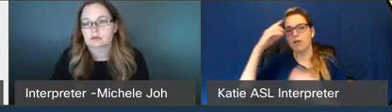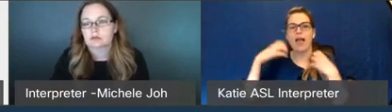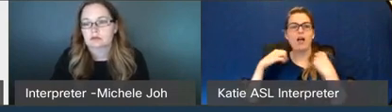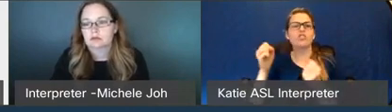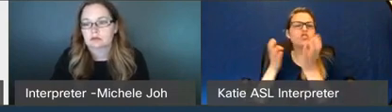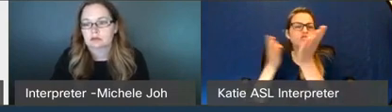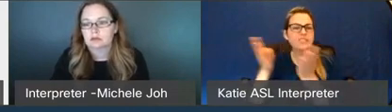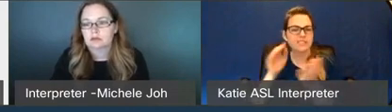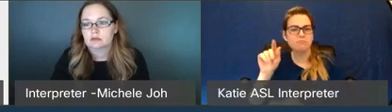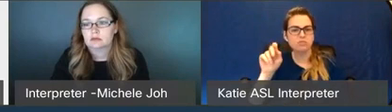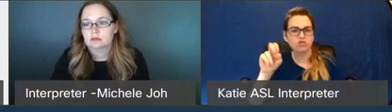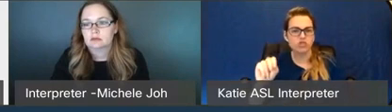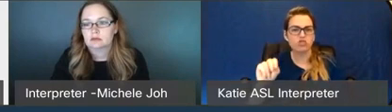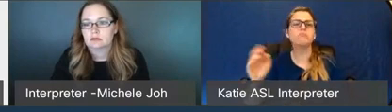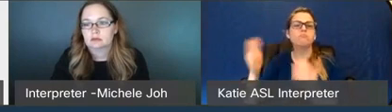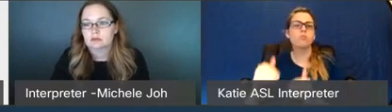Human Services.